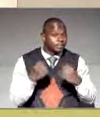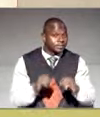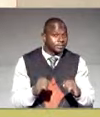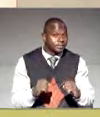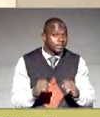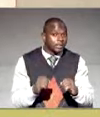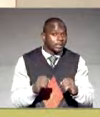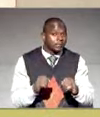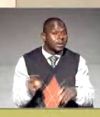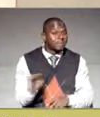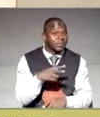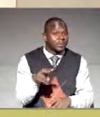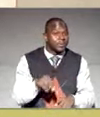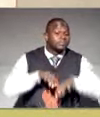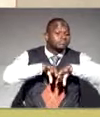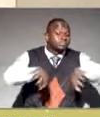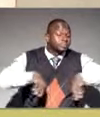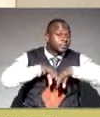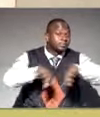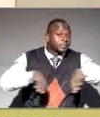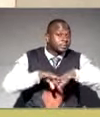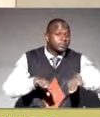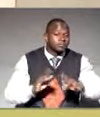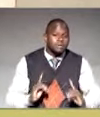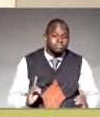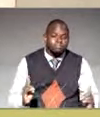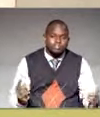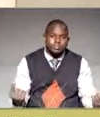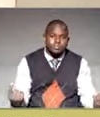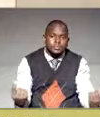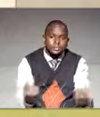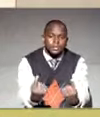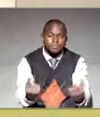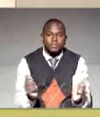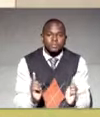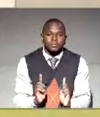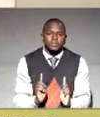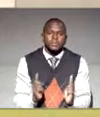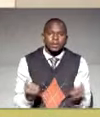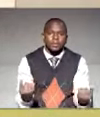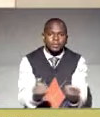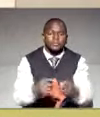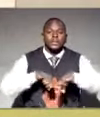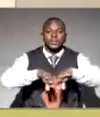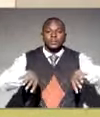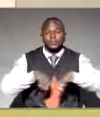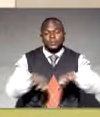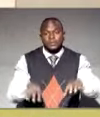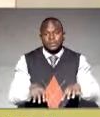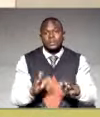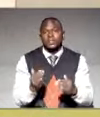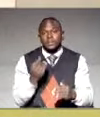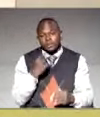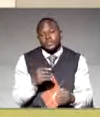those with similar facilities should have a fence around the facility so